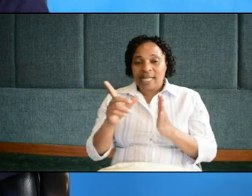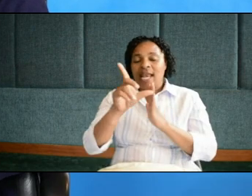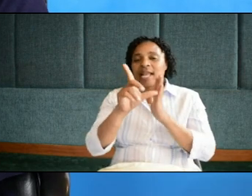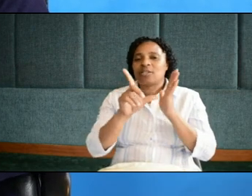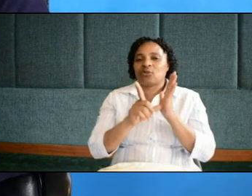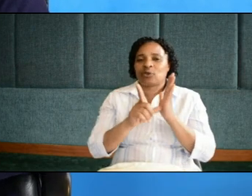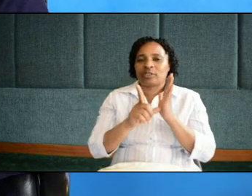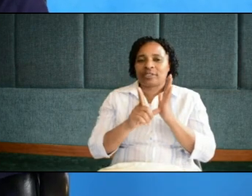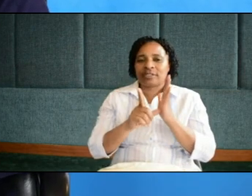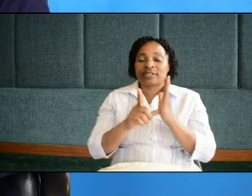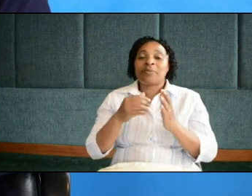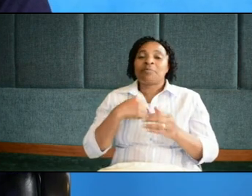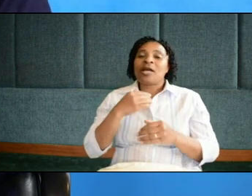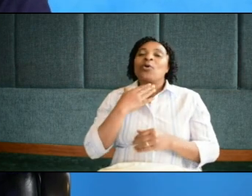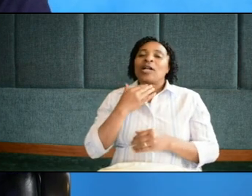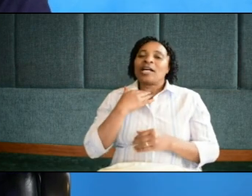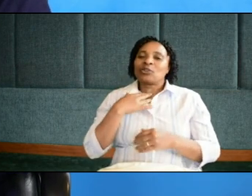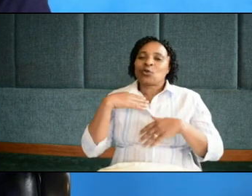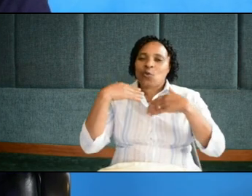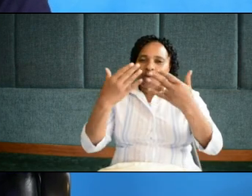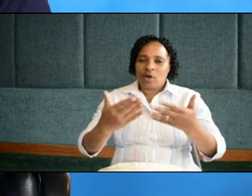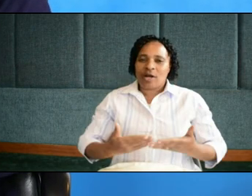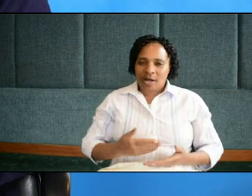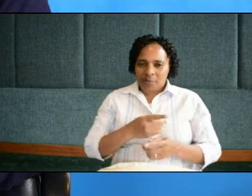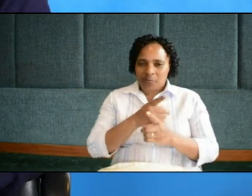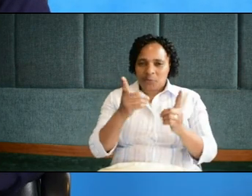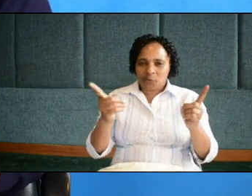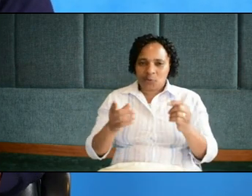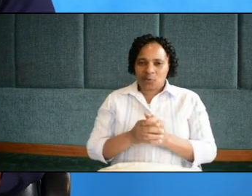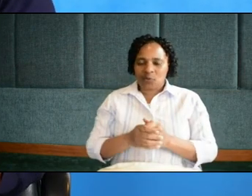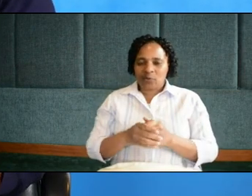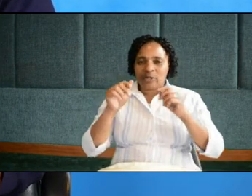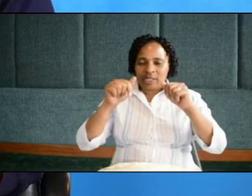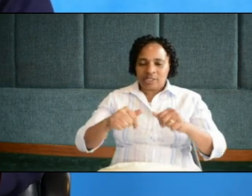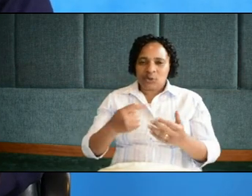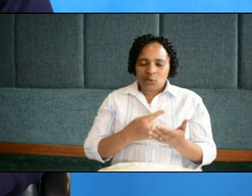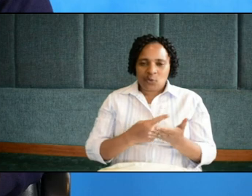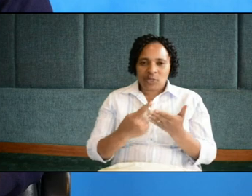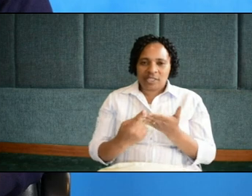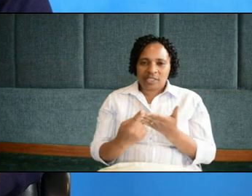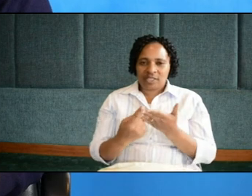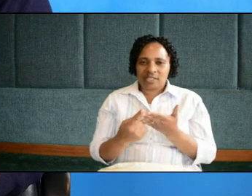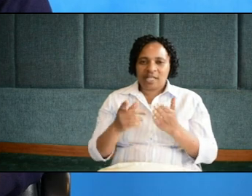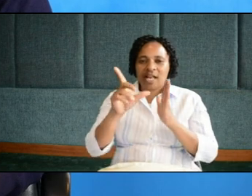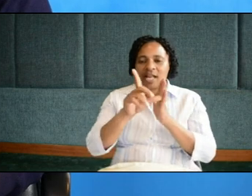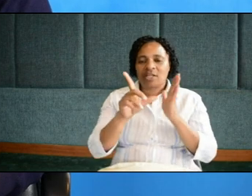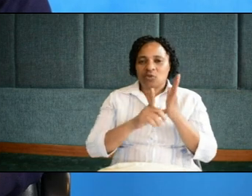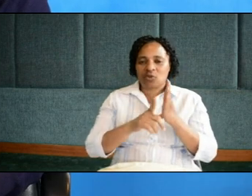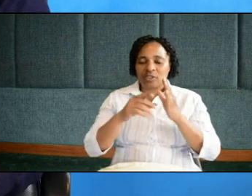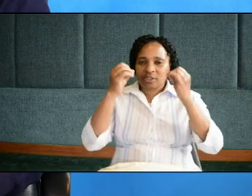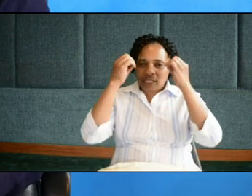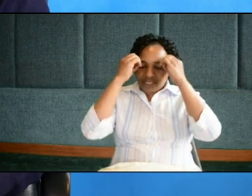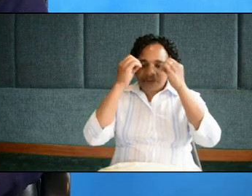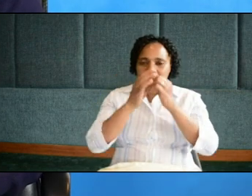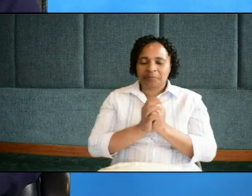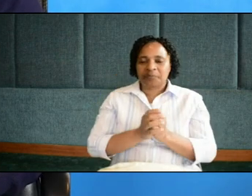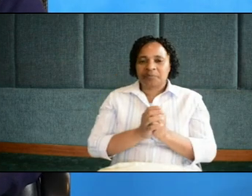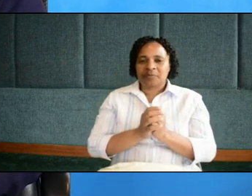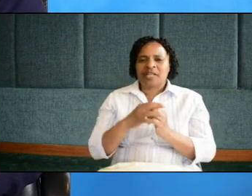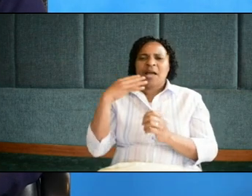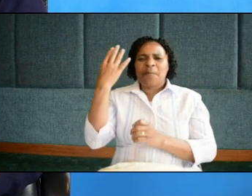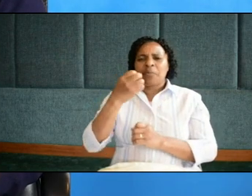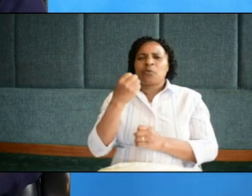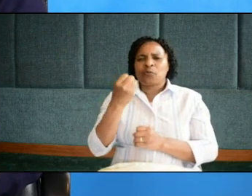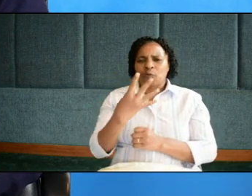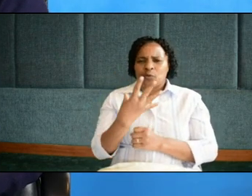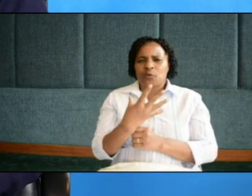lesson, I'd like to welcome you to this week's lesson study, and it's a